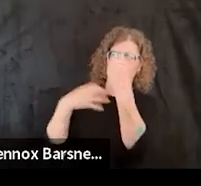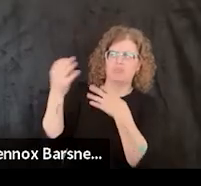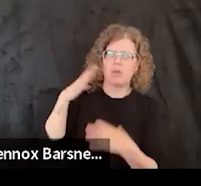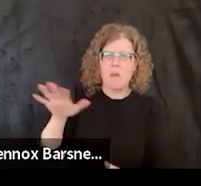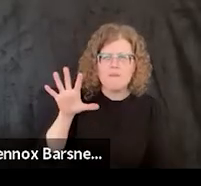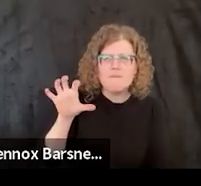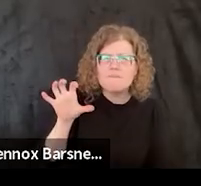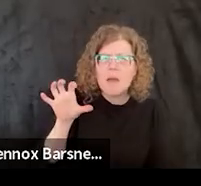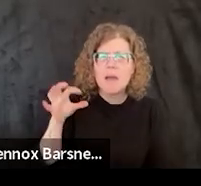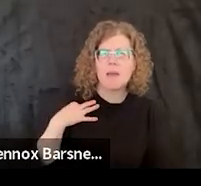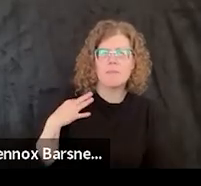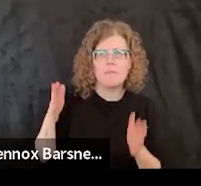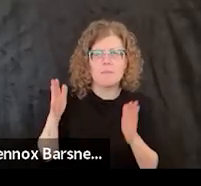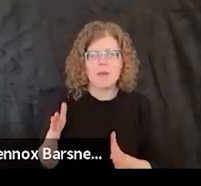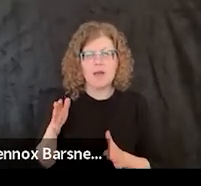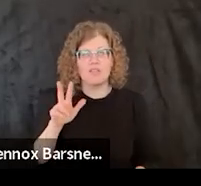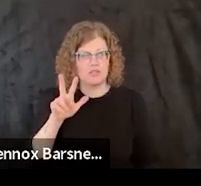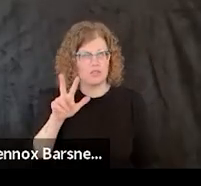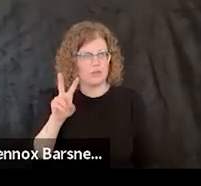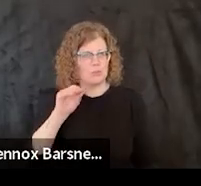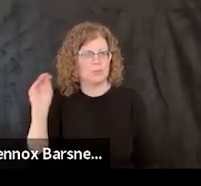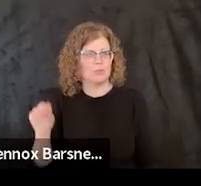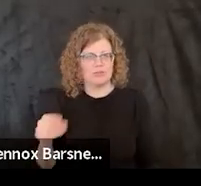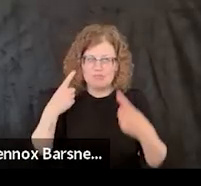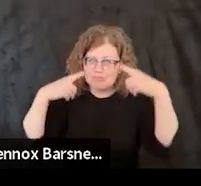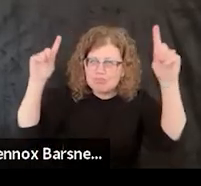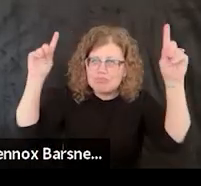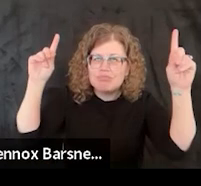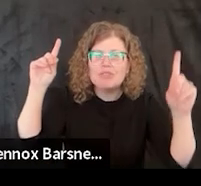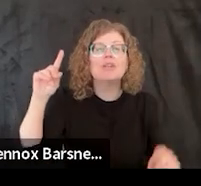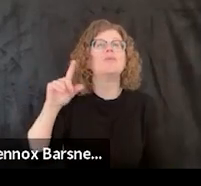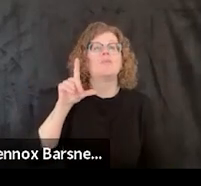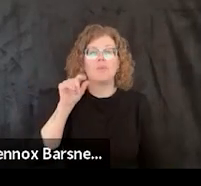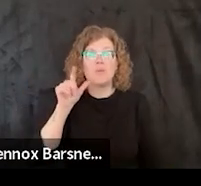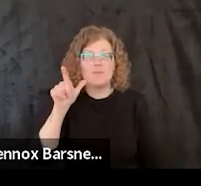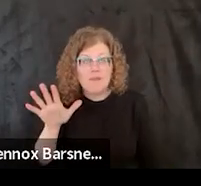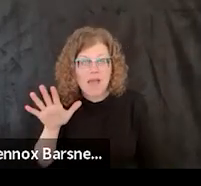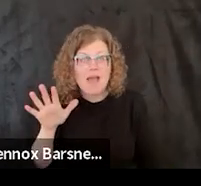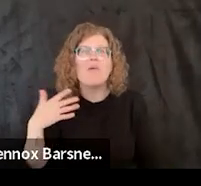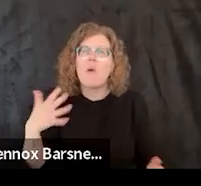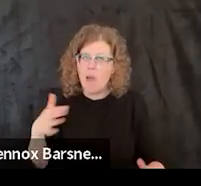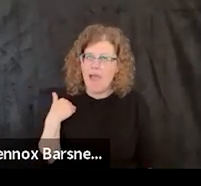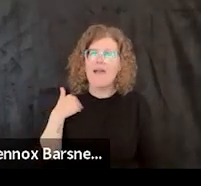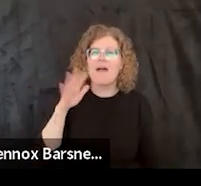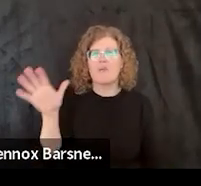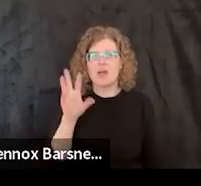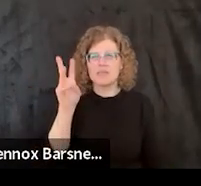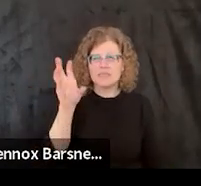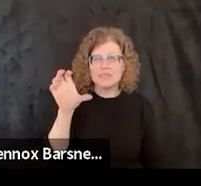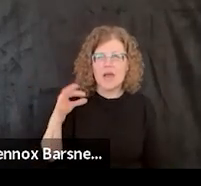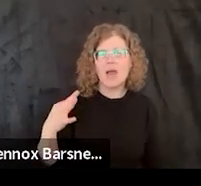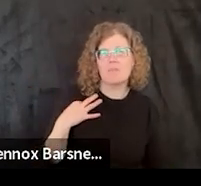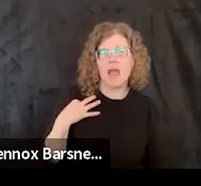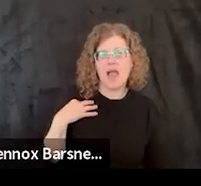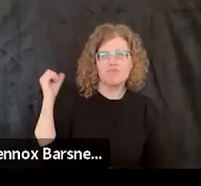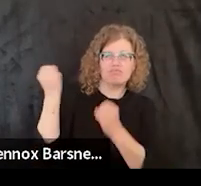32%. And in 2025, we received just over 600 applications with a success rate of